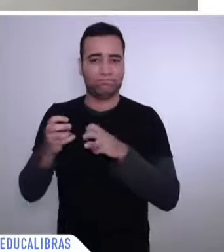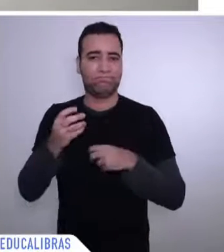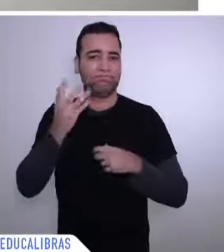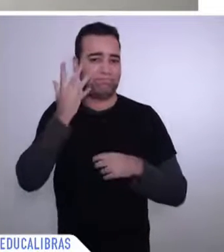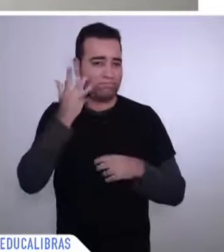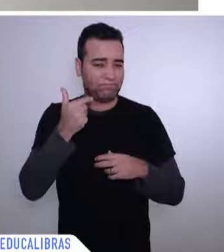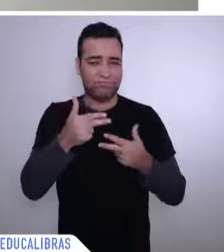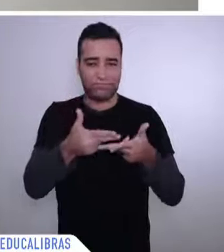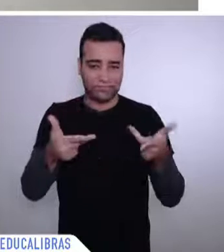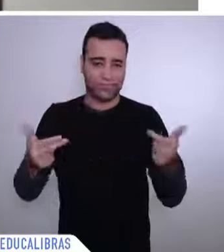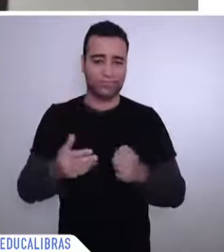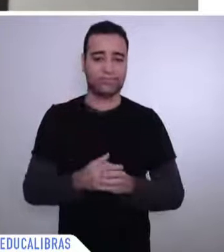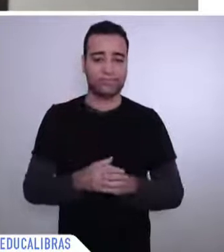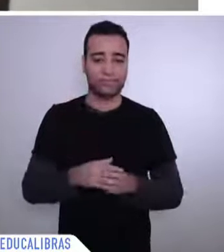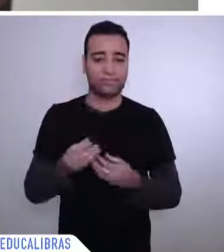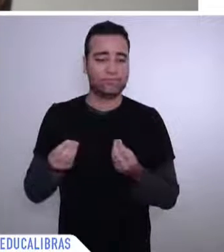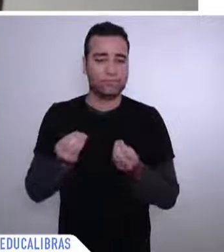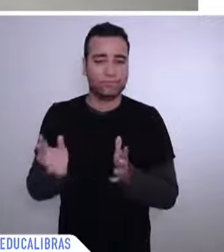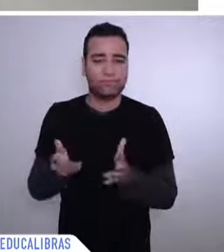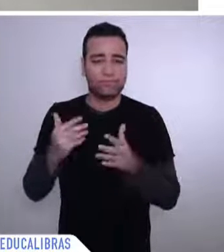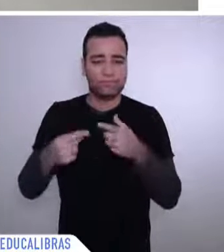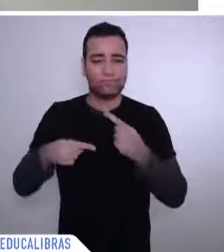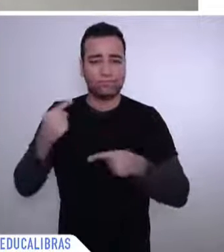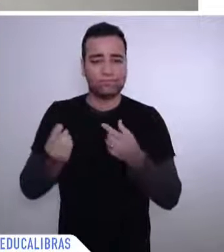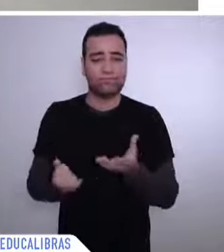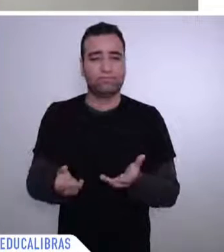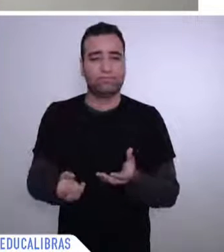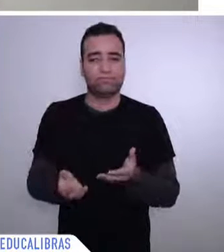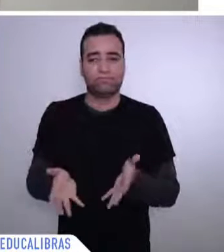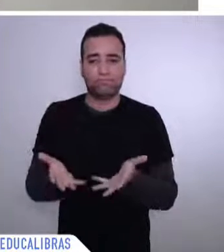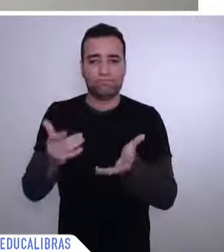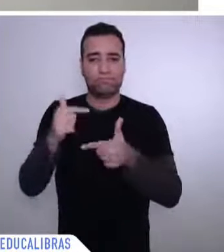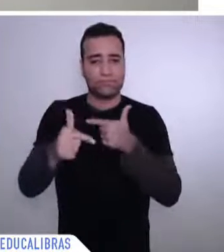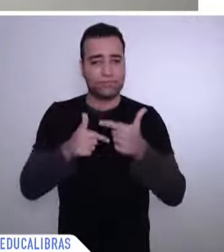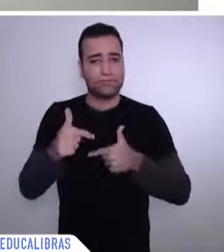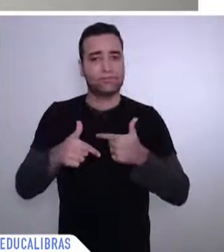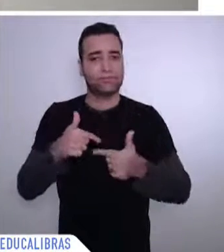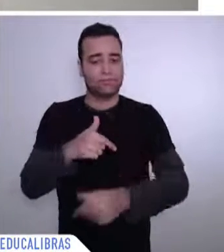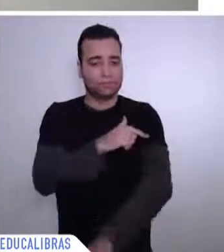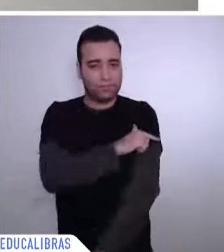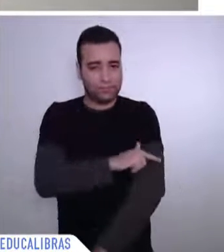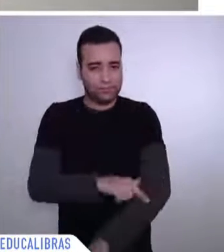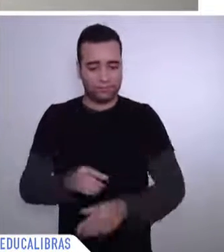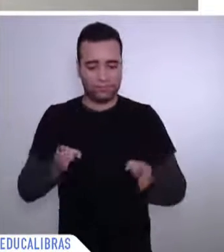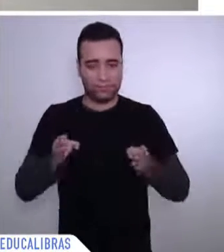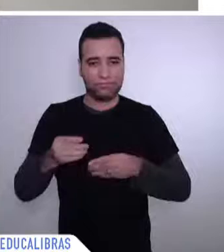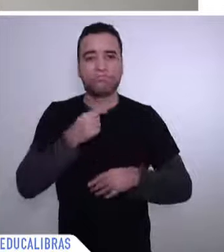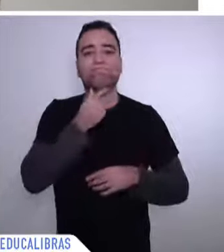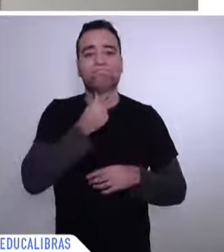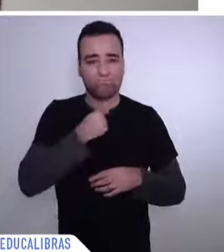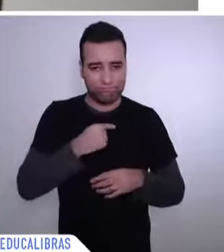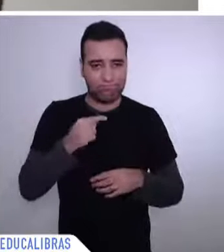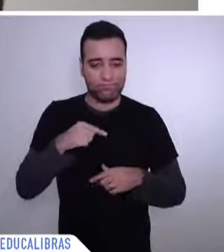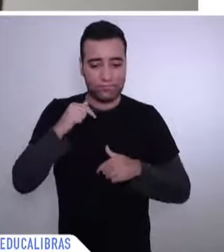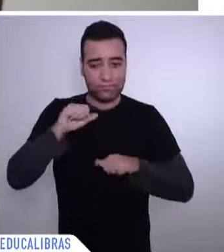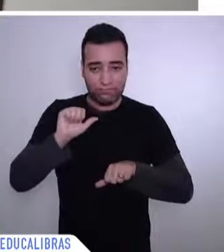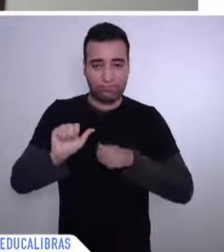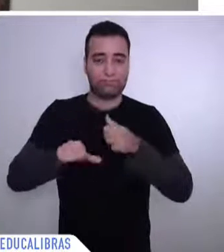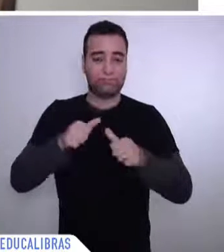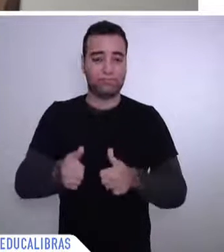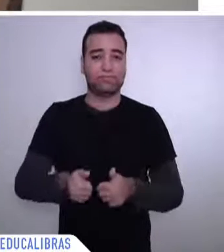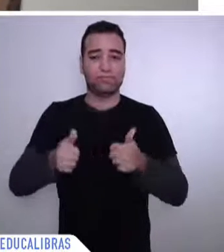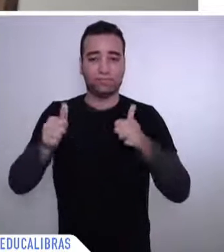who have no guarantee of income, decent working conditions, but how to promote policies that